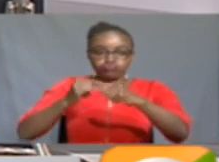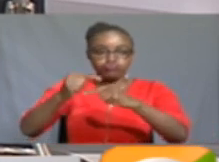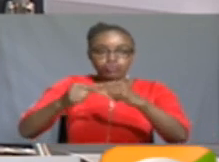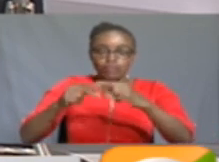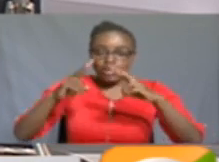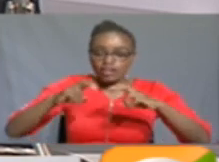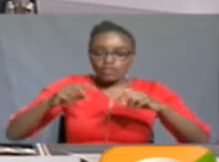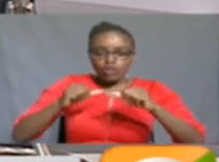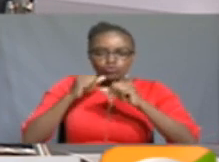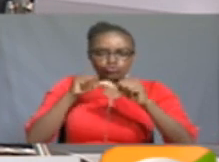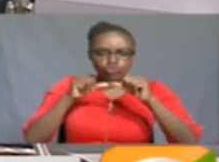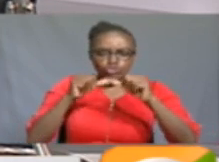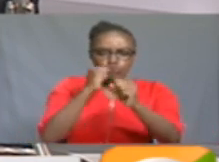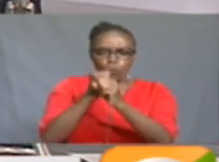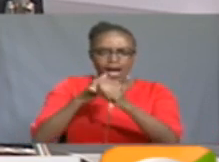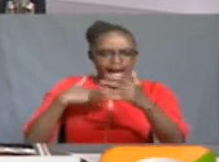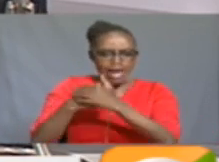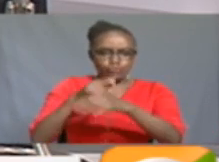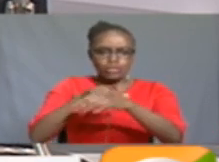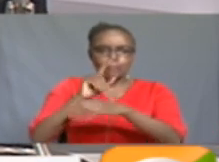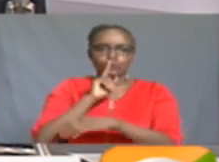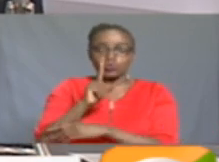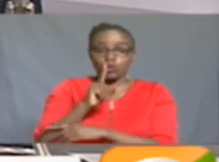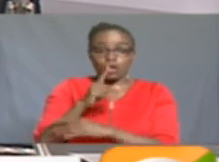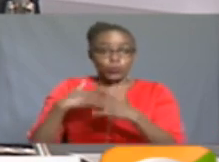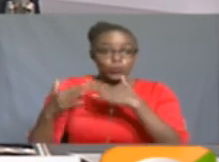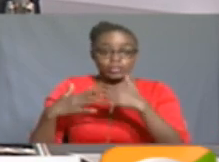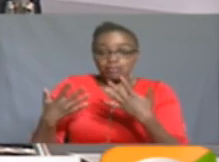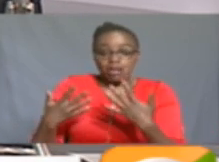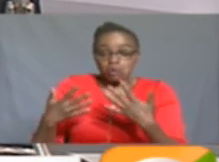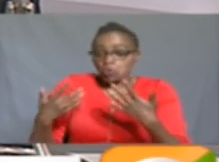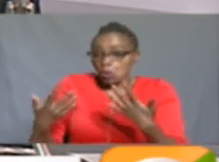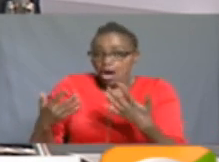or the investigators to keep working until they're sure they know how this actually took place.